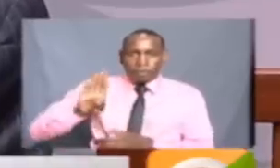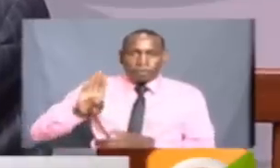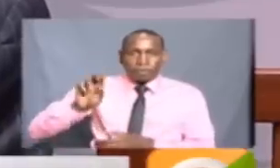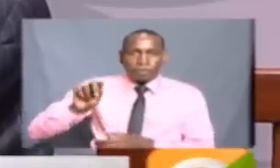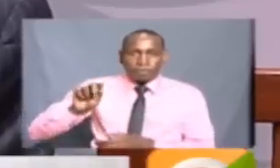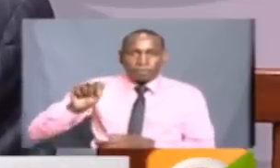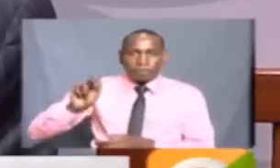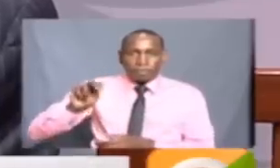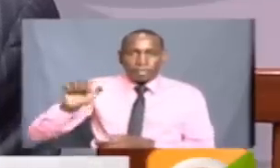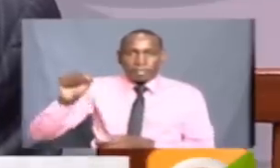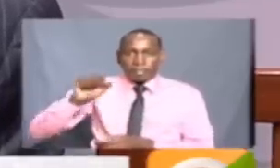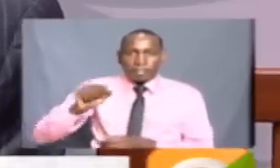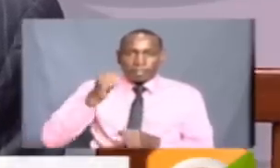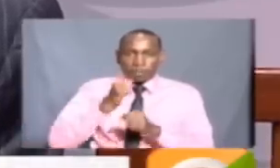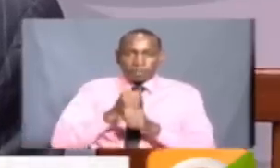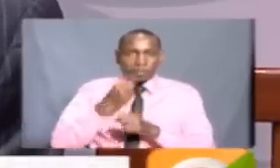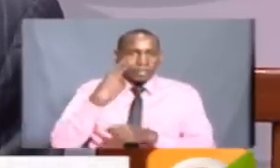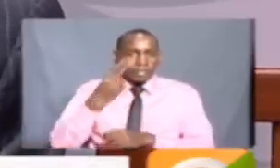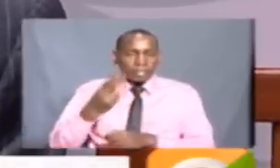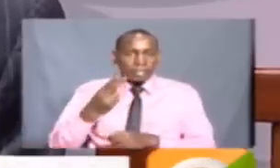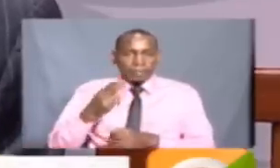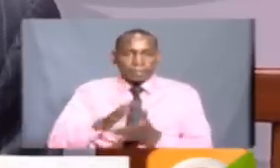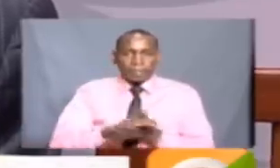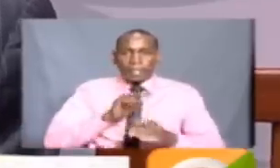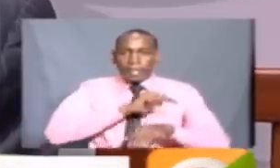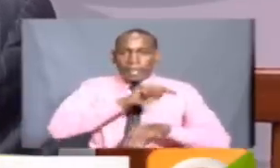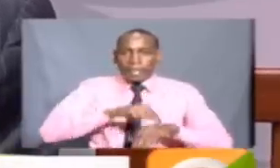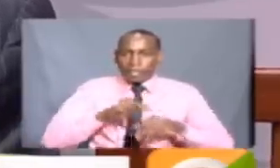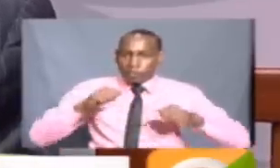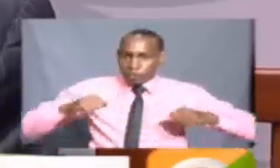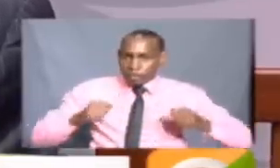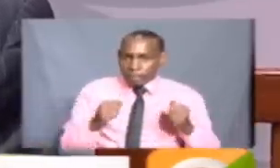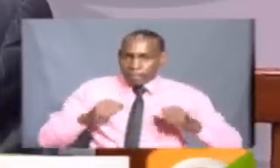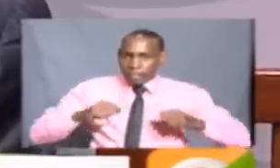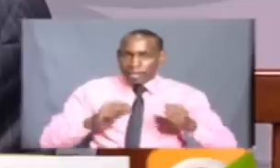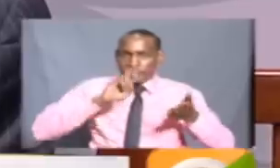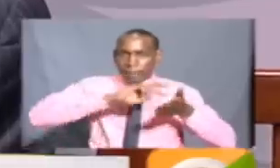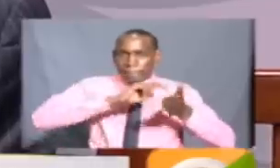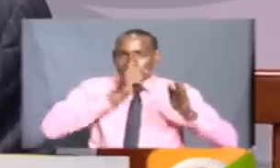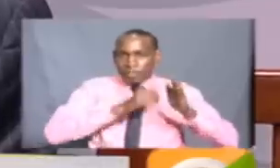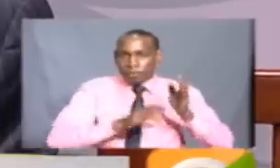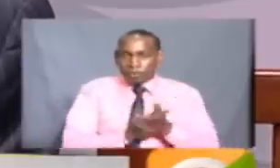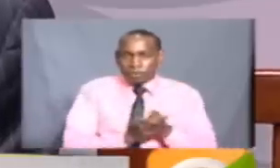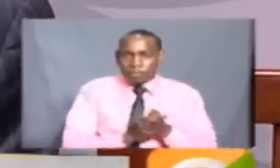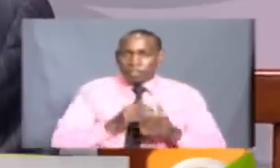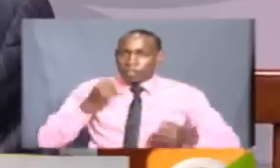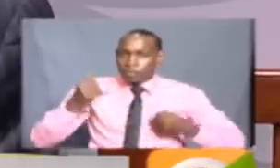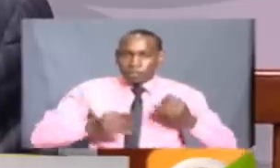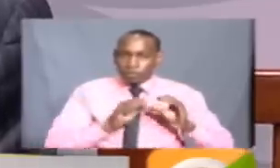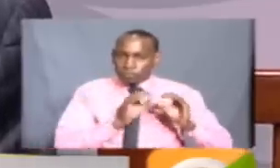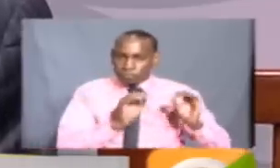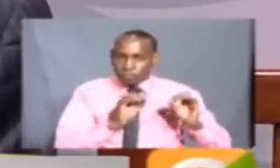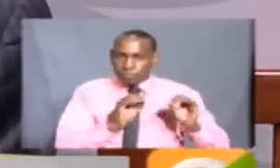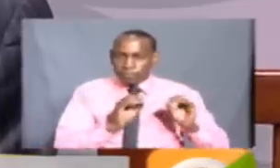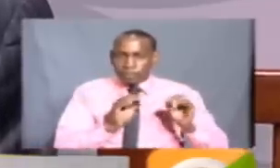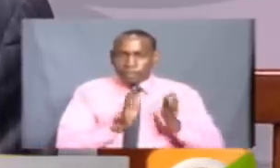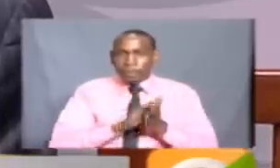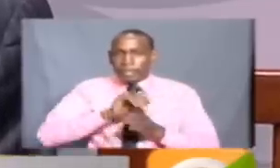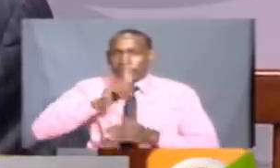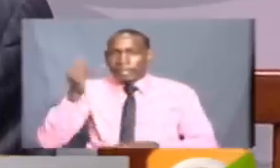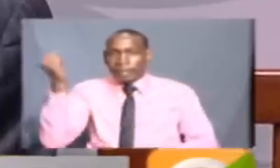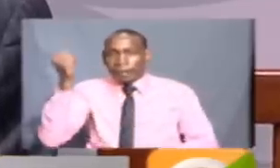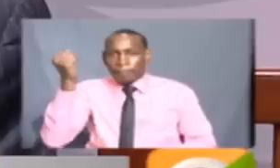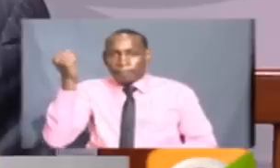by looking at gross national happiness. And when I talk happiness, it is not about excitement. And to other